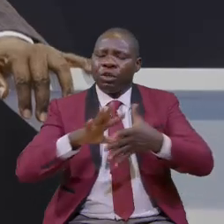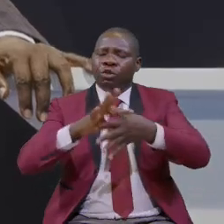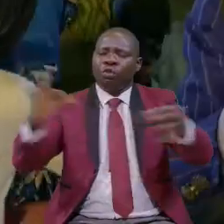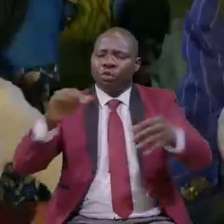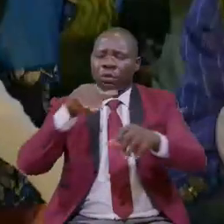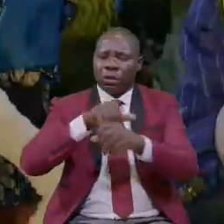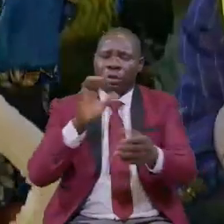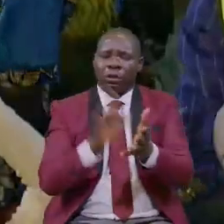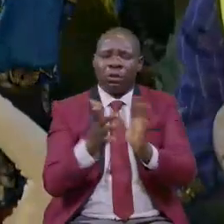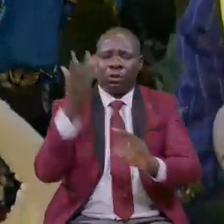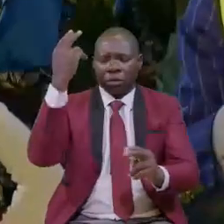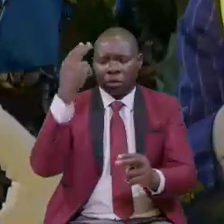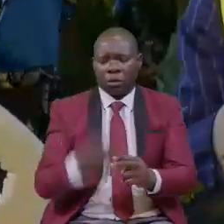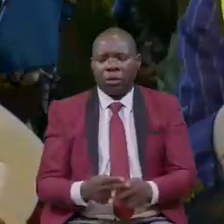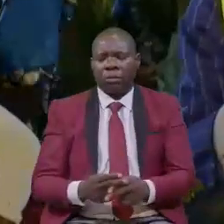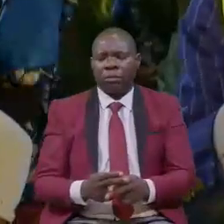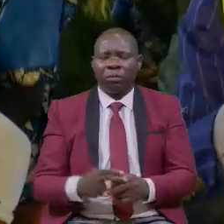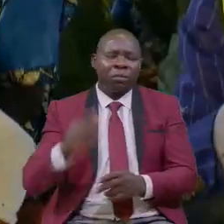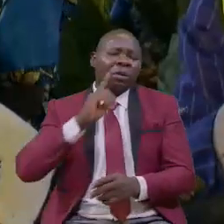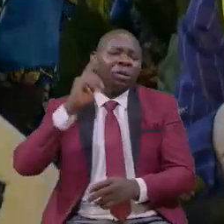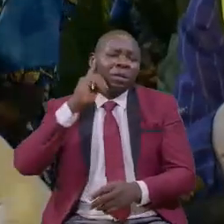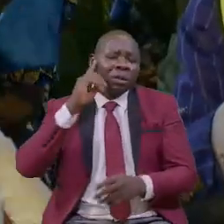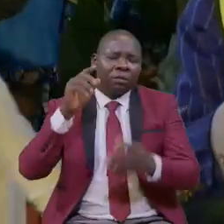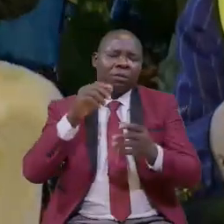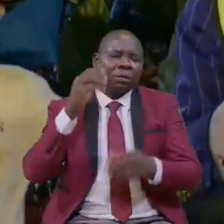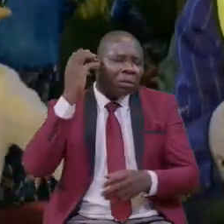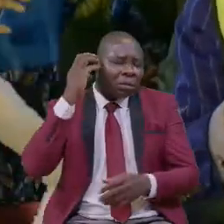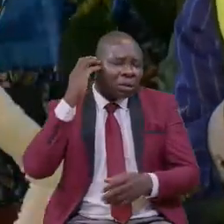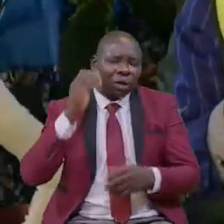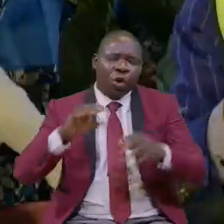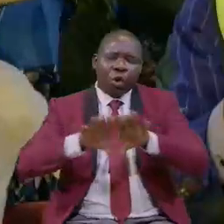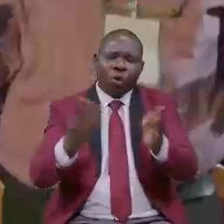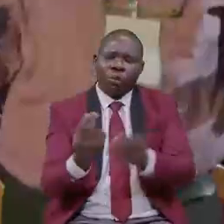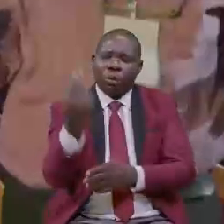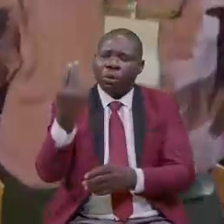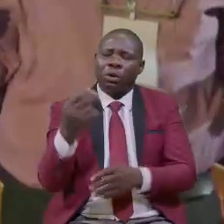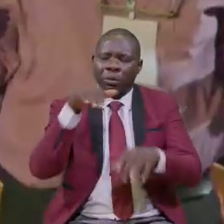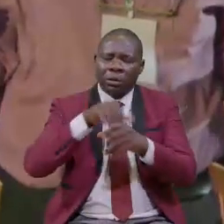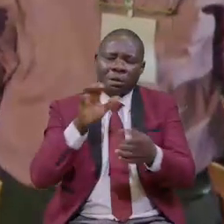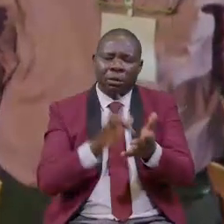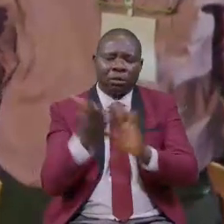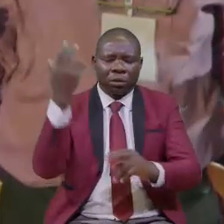Jesus' name. Deaf ears, open up in Jesus' name.